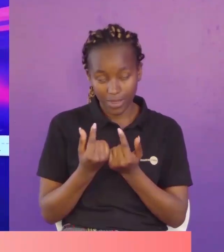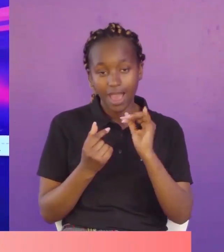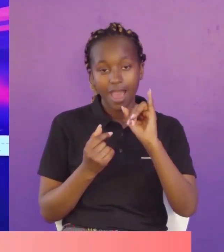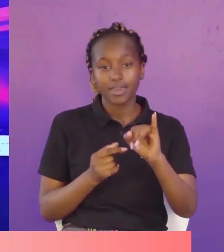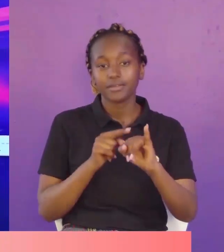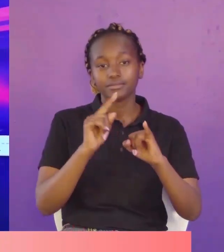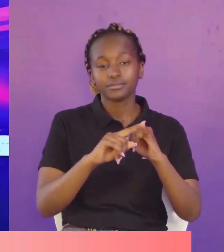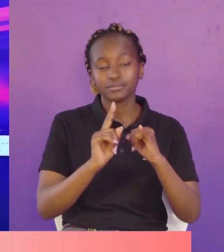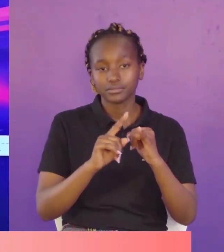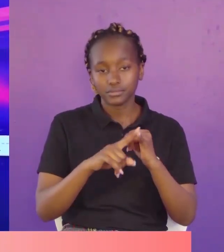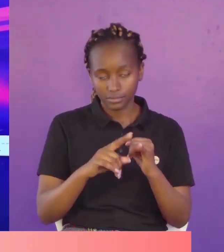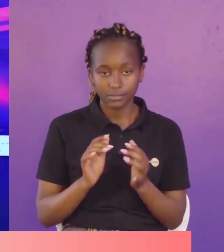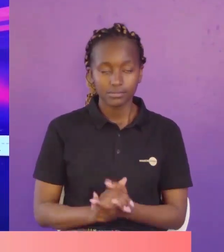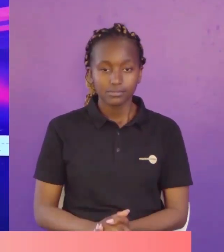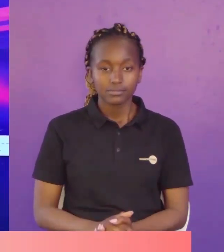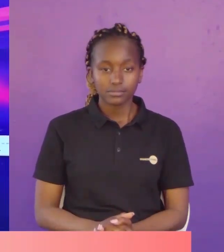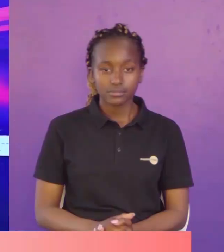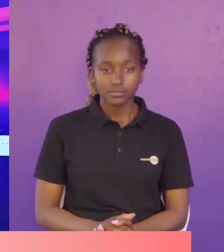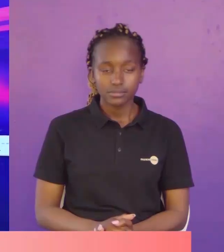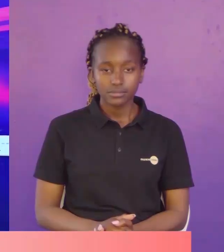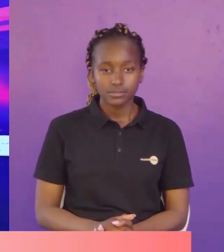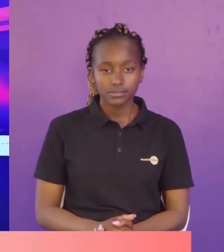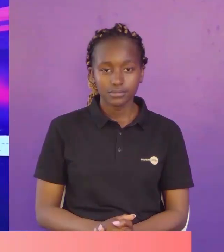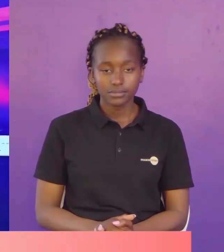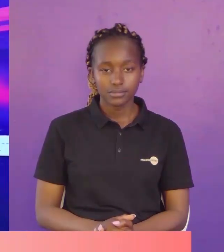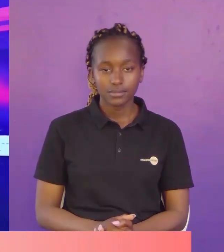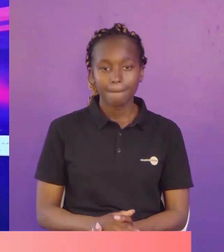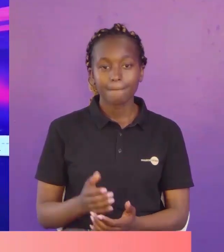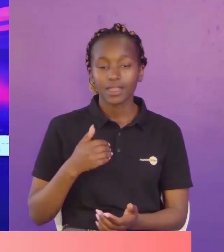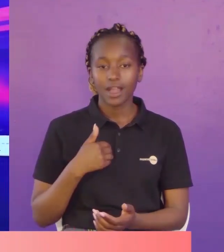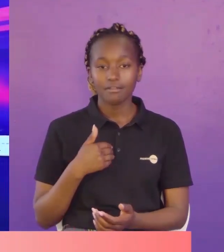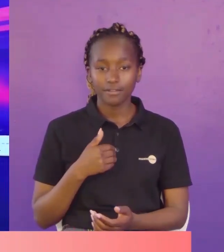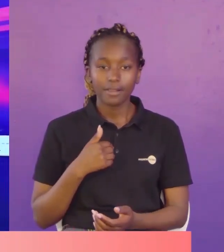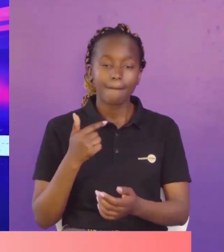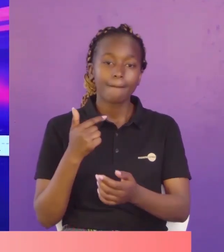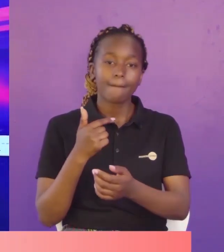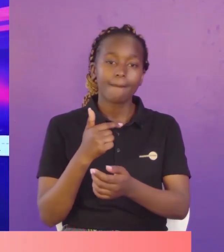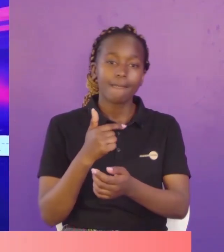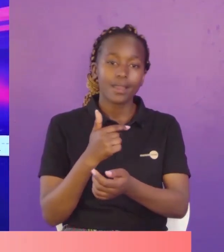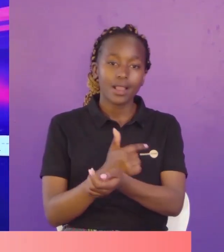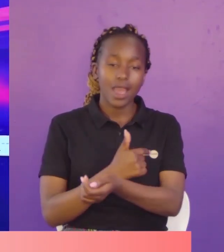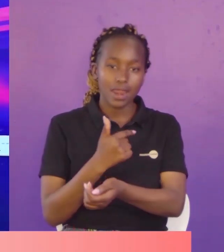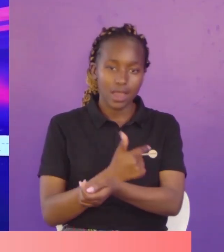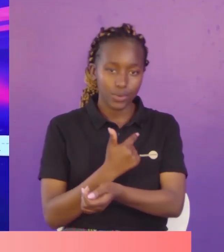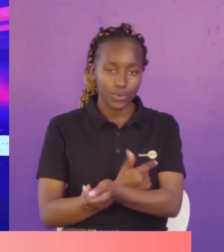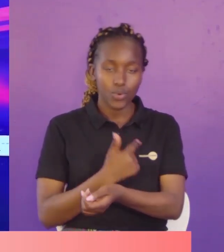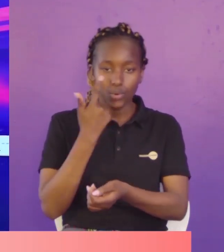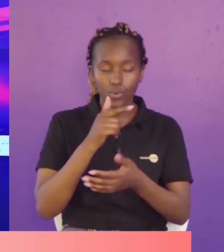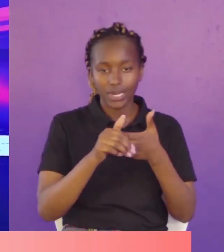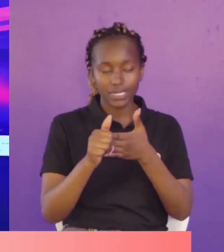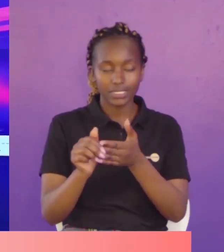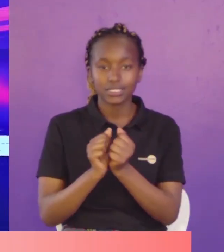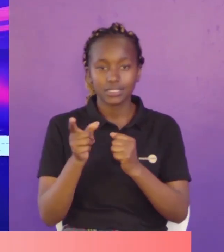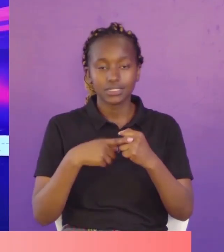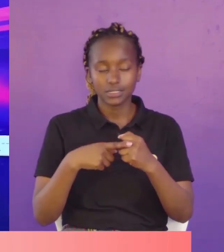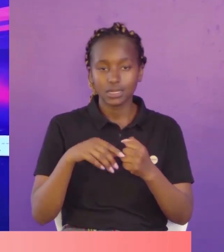I, because ukitoka H unaenda I. Yeah. So Ghana are leading the group with 16 points. We have